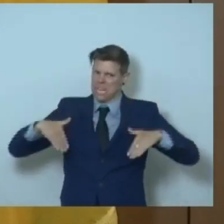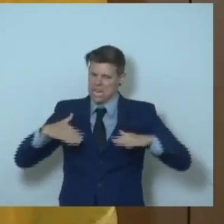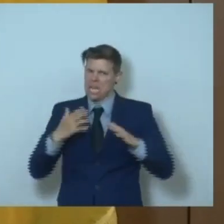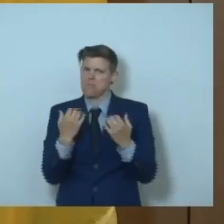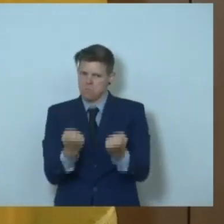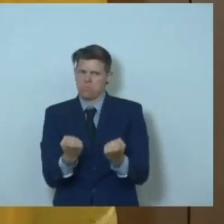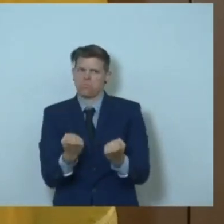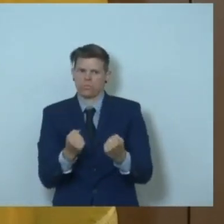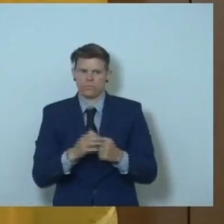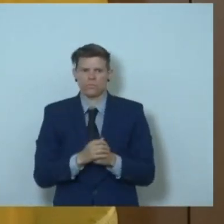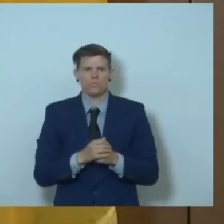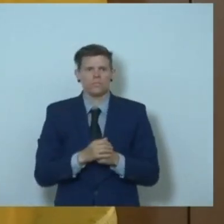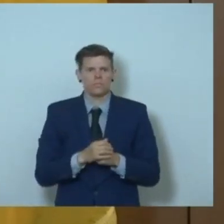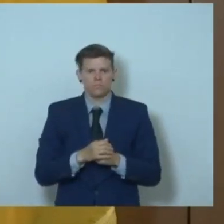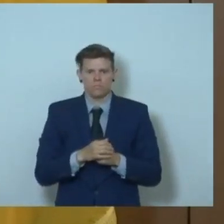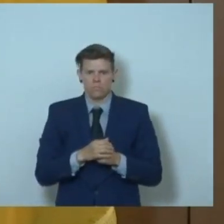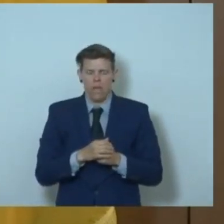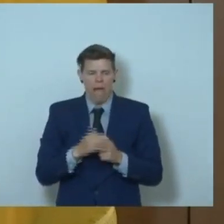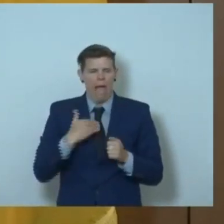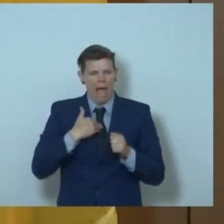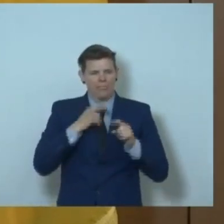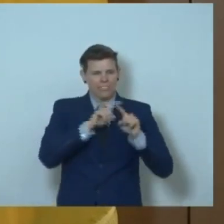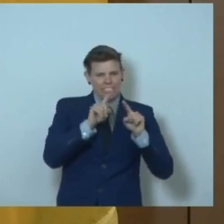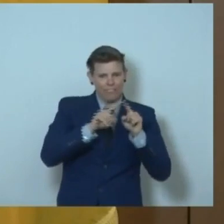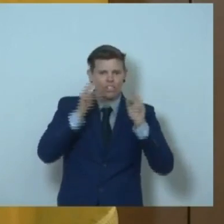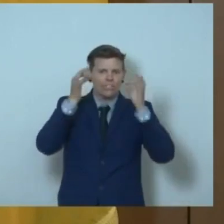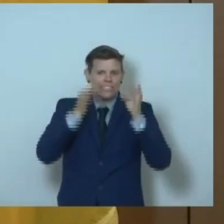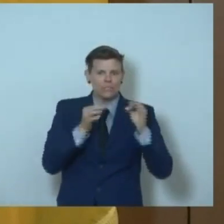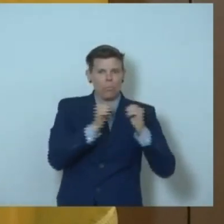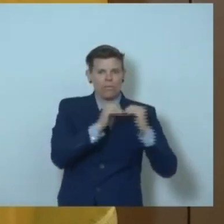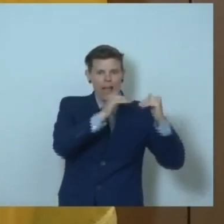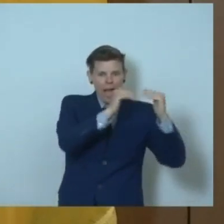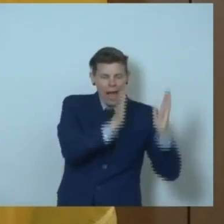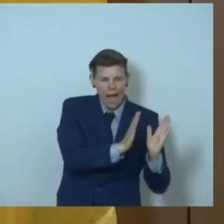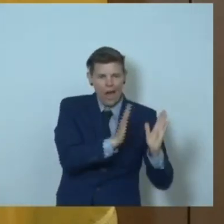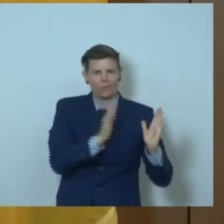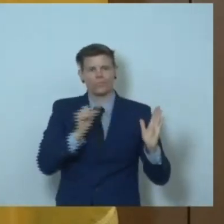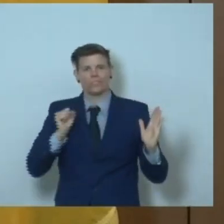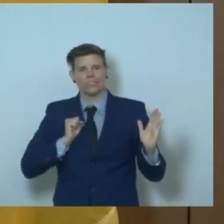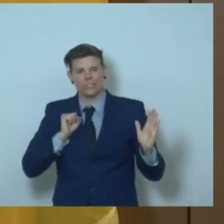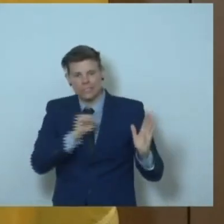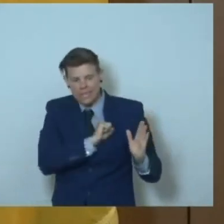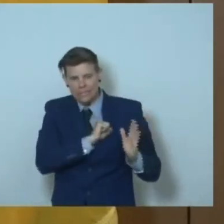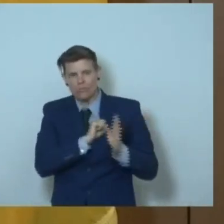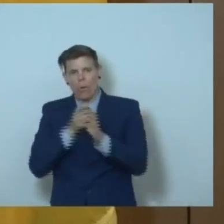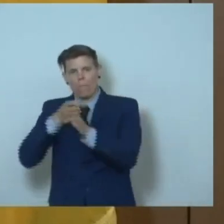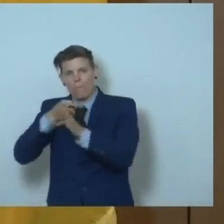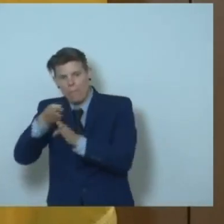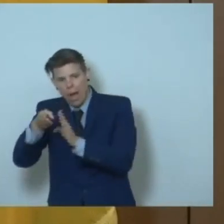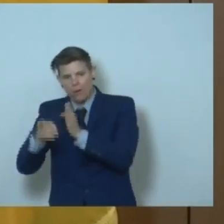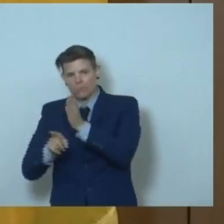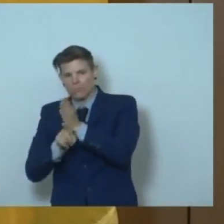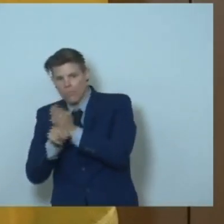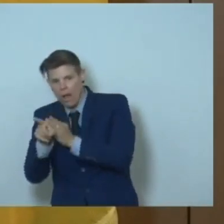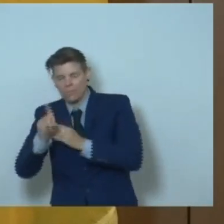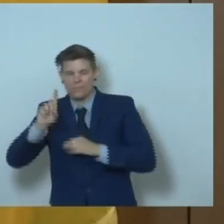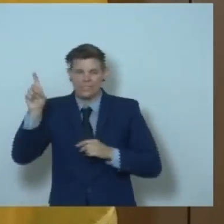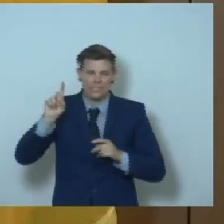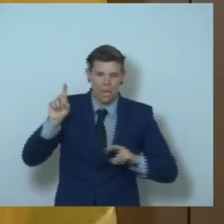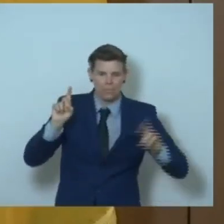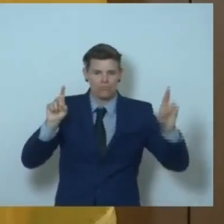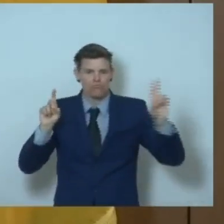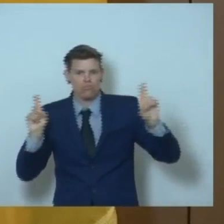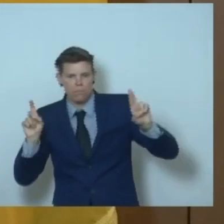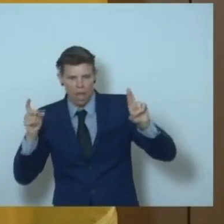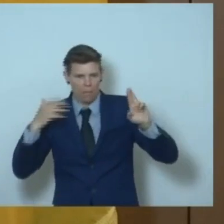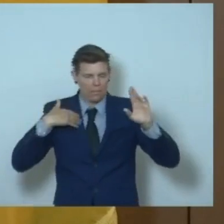of, with our House and Senate, minority and majority parties, where we're having conversations about what needs